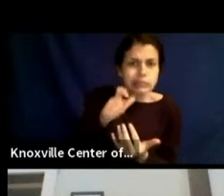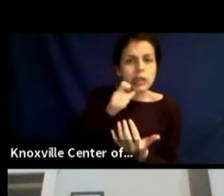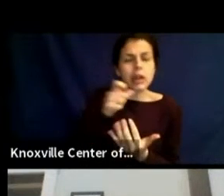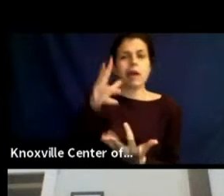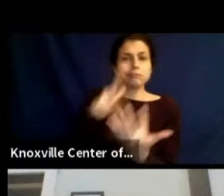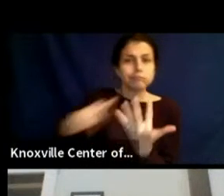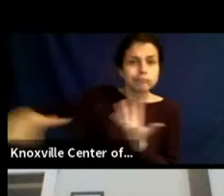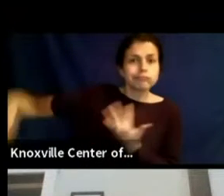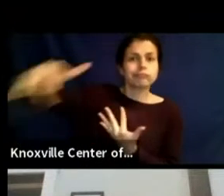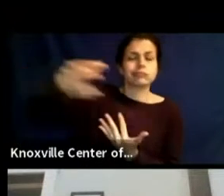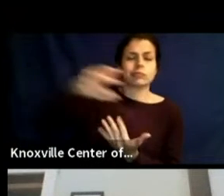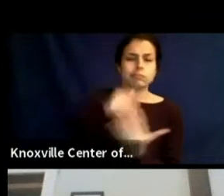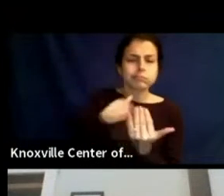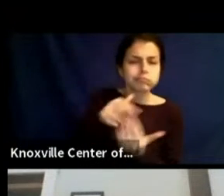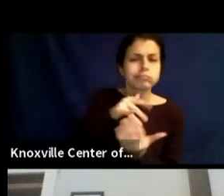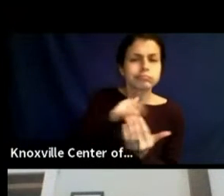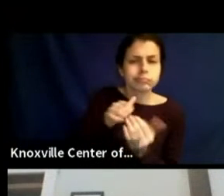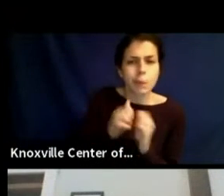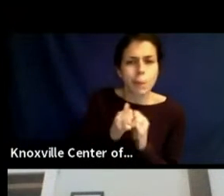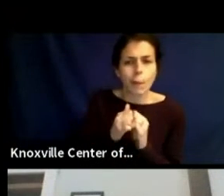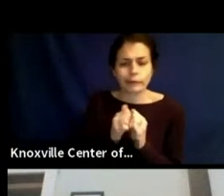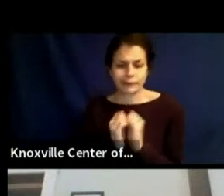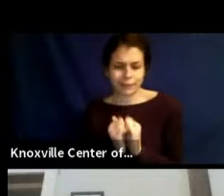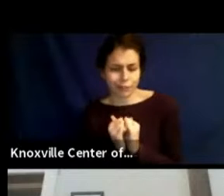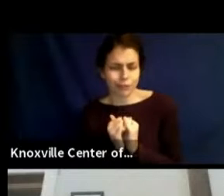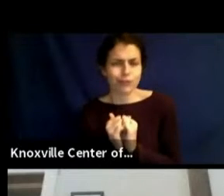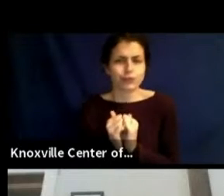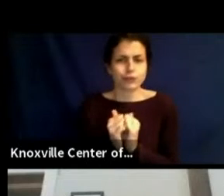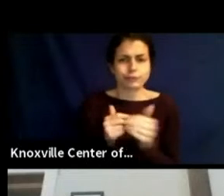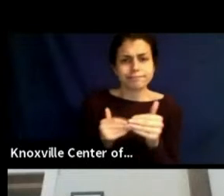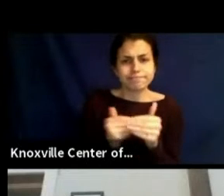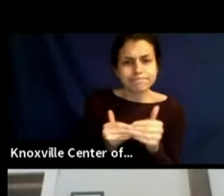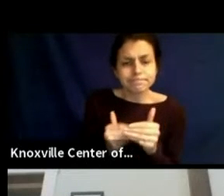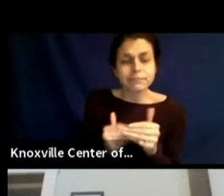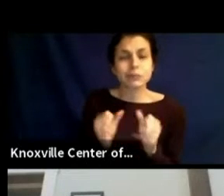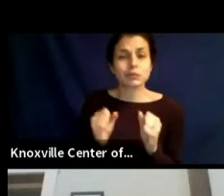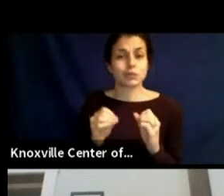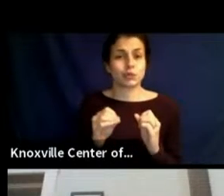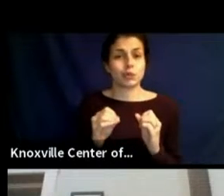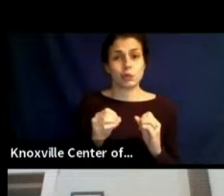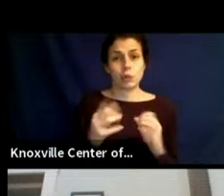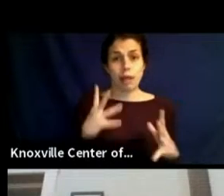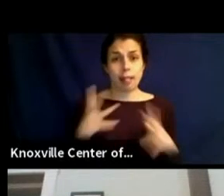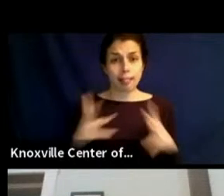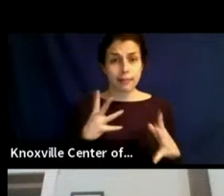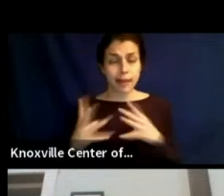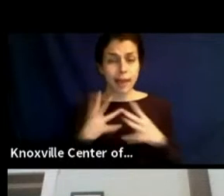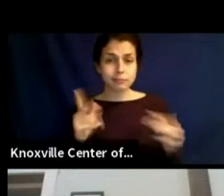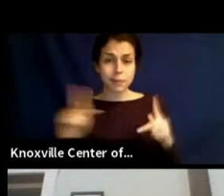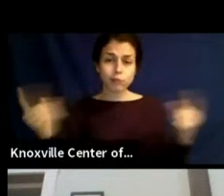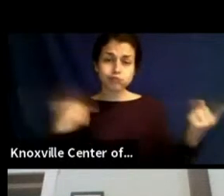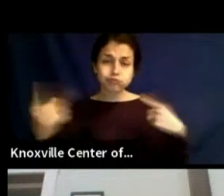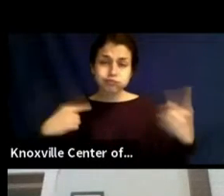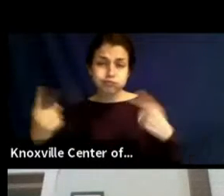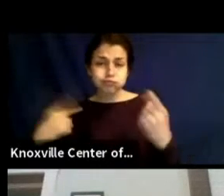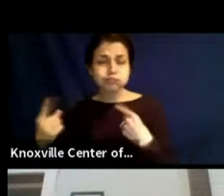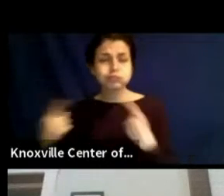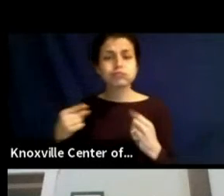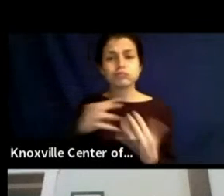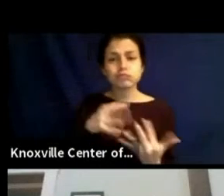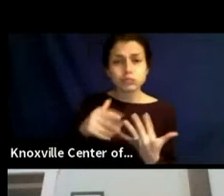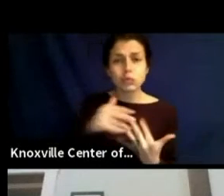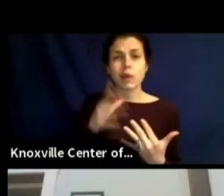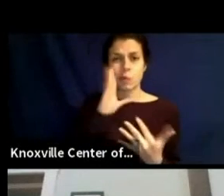between being together for the holidays and just being inside more because of cold, there's the expectation that leads to